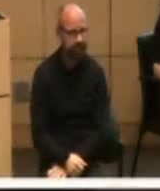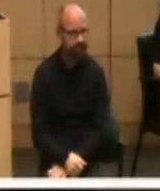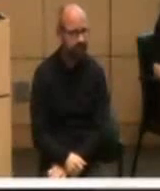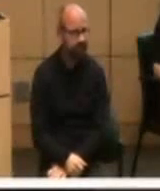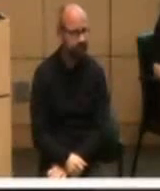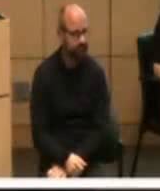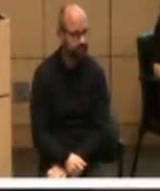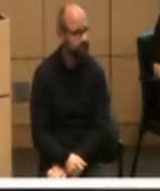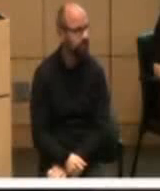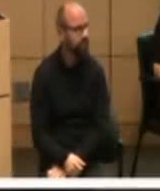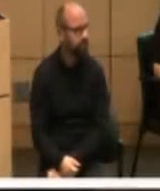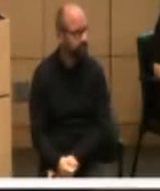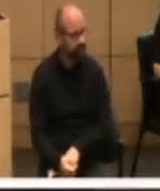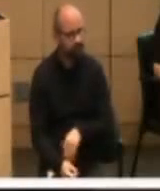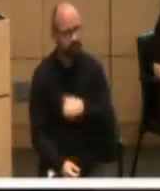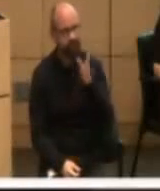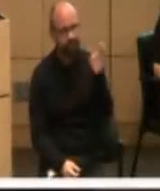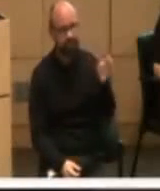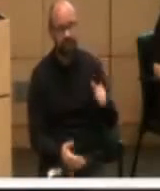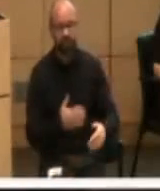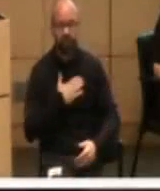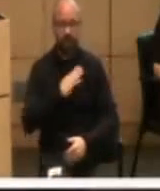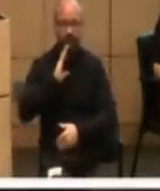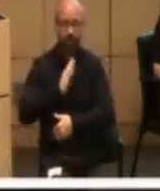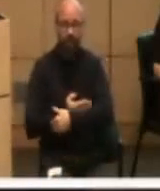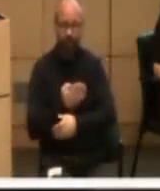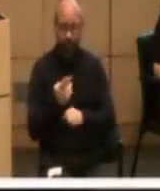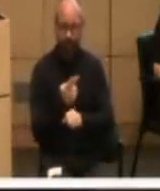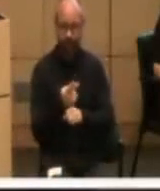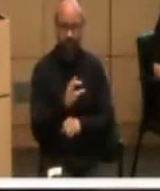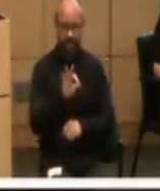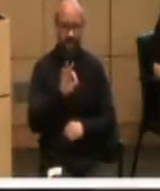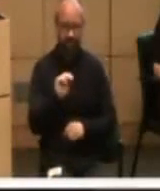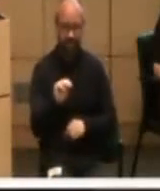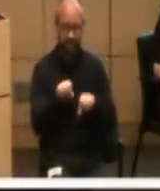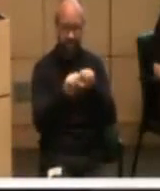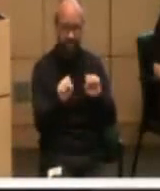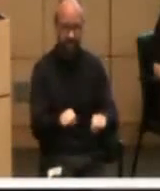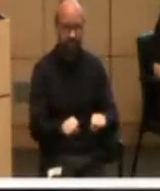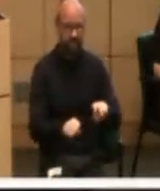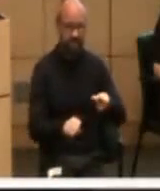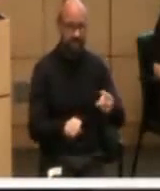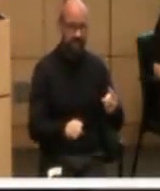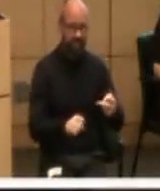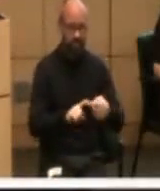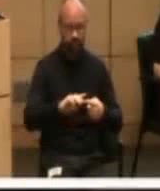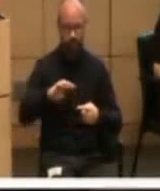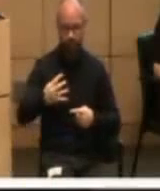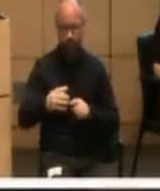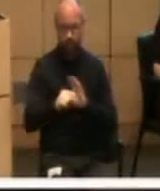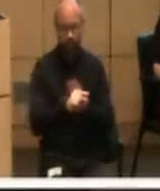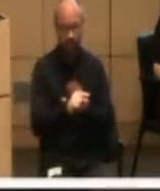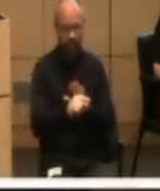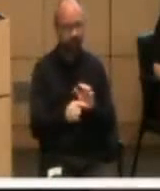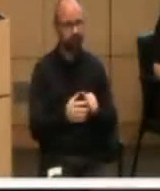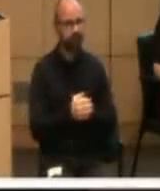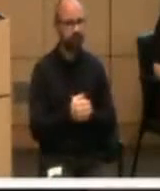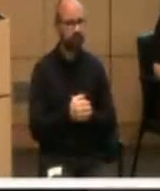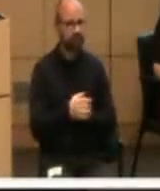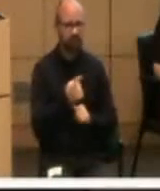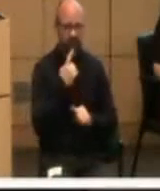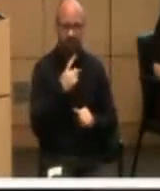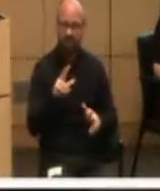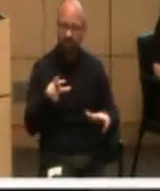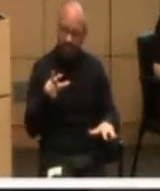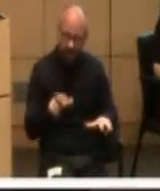That was the driving force for my daughter, who used the FM system in second through fourth grade and then said, I'm awkward, we're changing classrooms, I